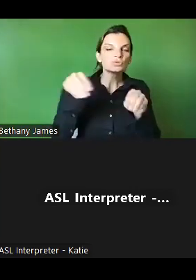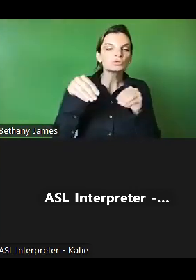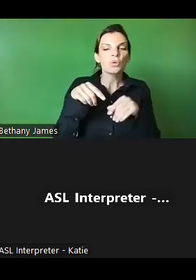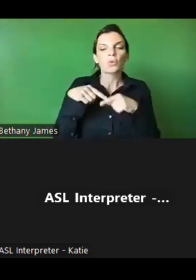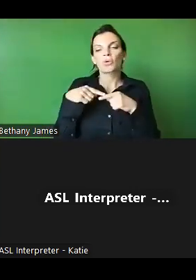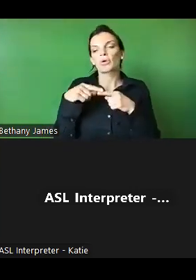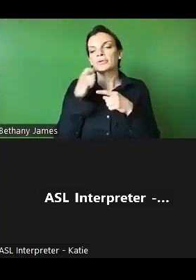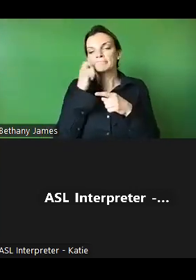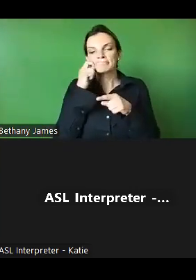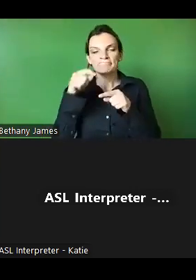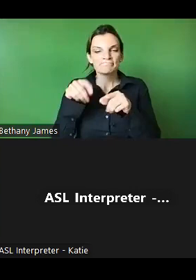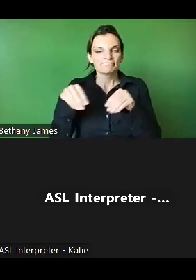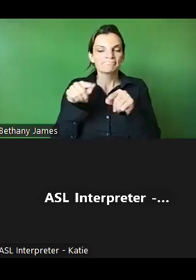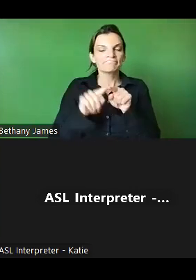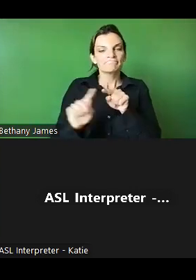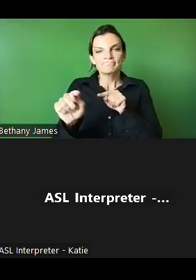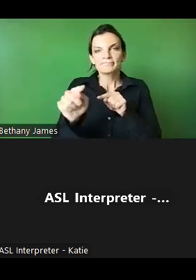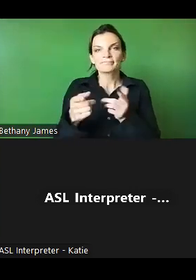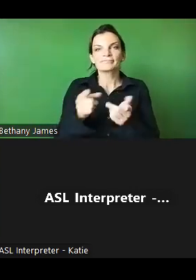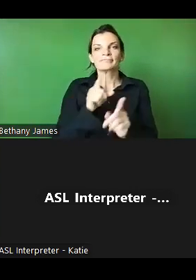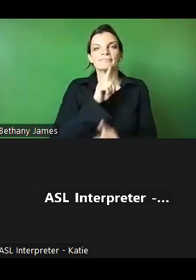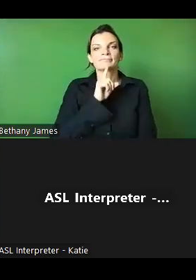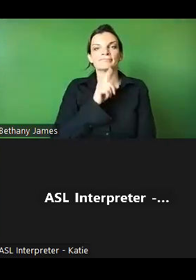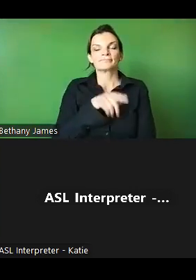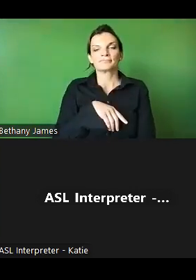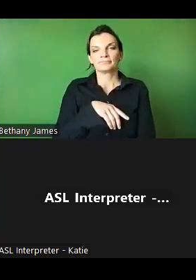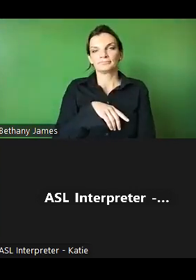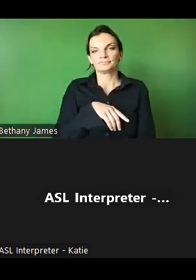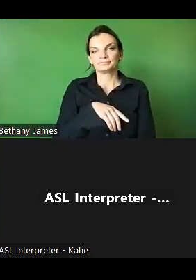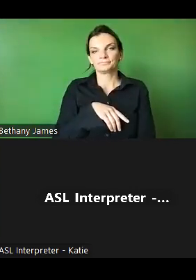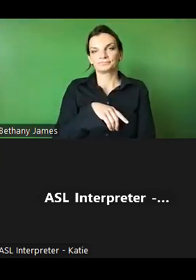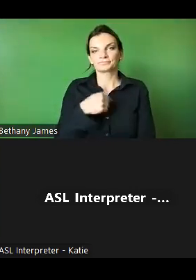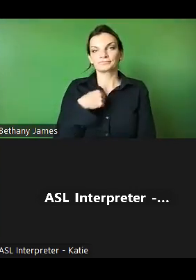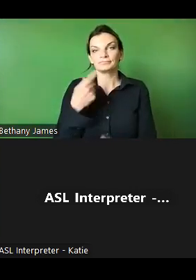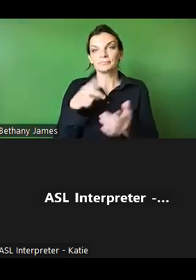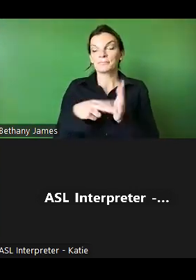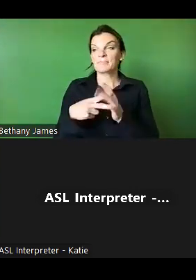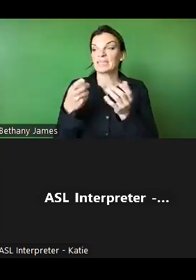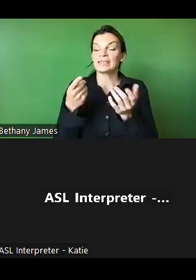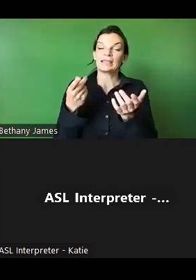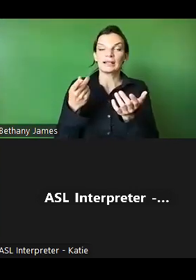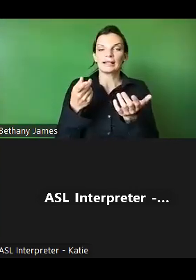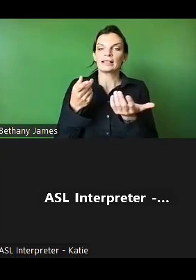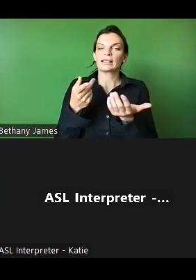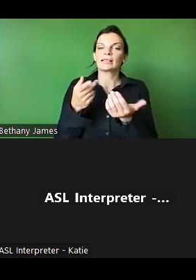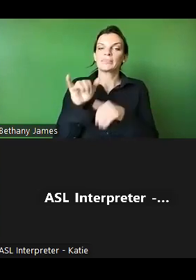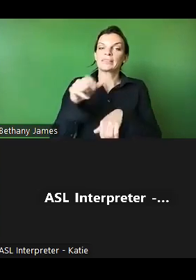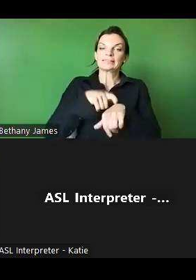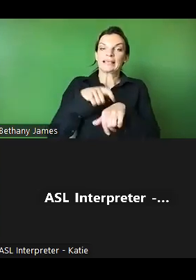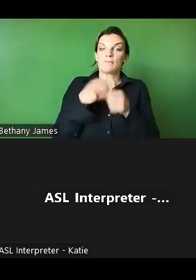to, we're not going to have you drive, 20 minutes a day every day, but let's build up that